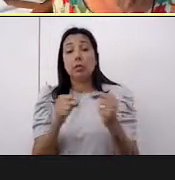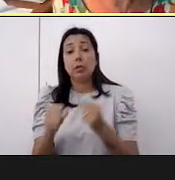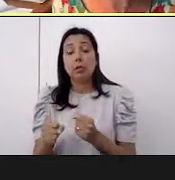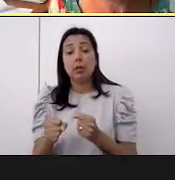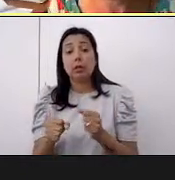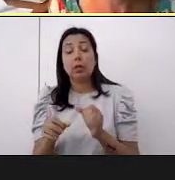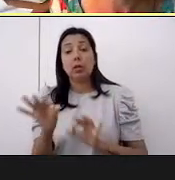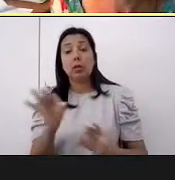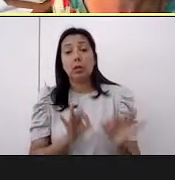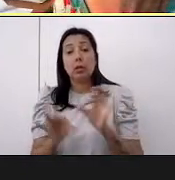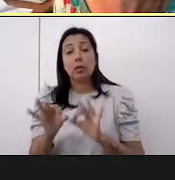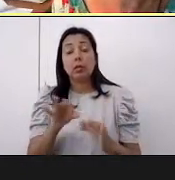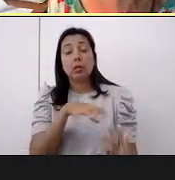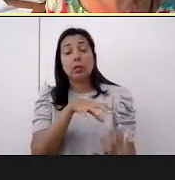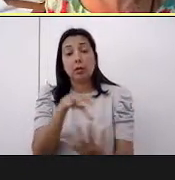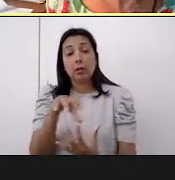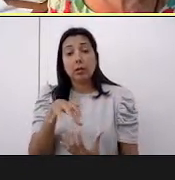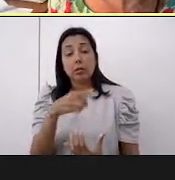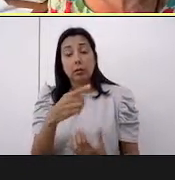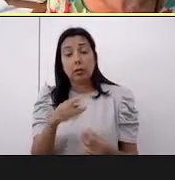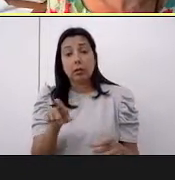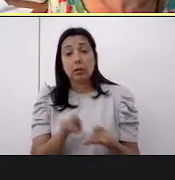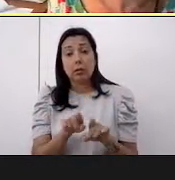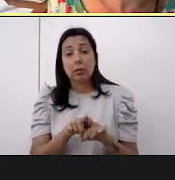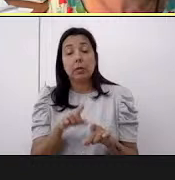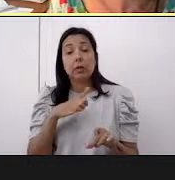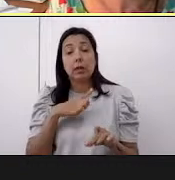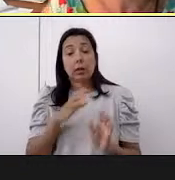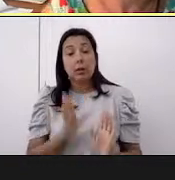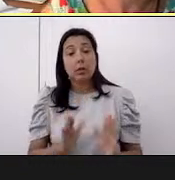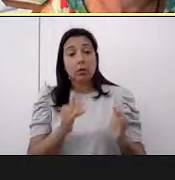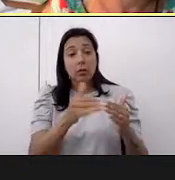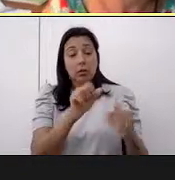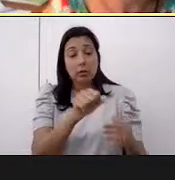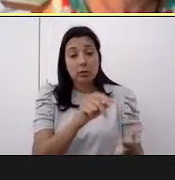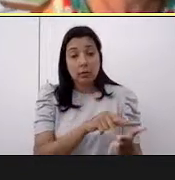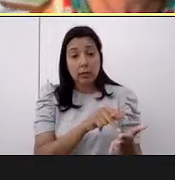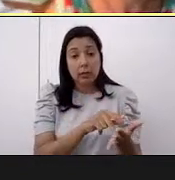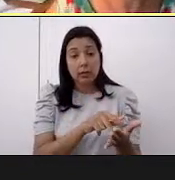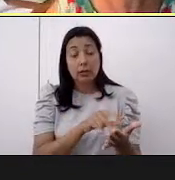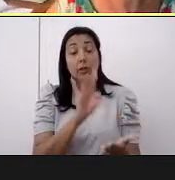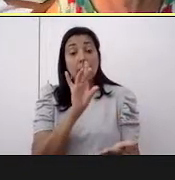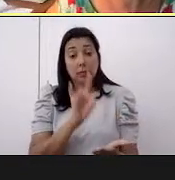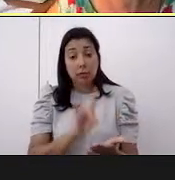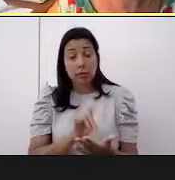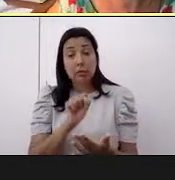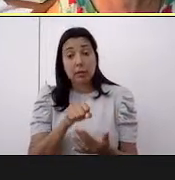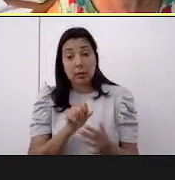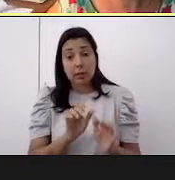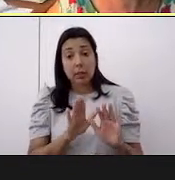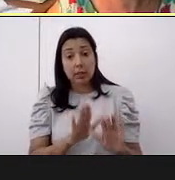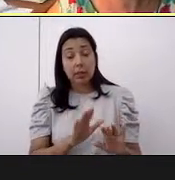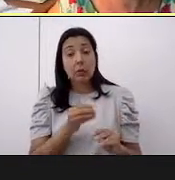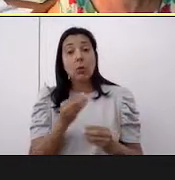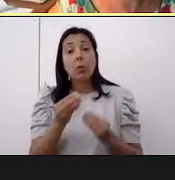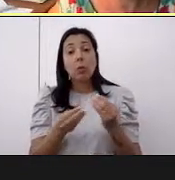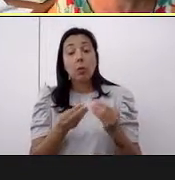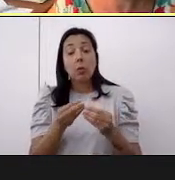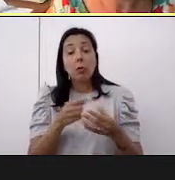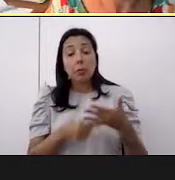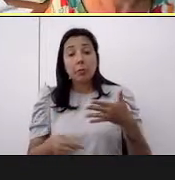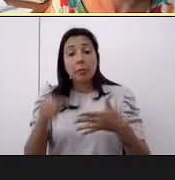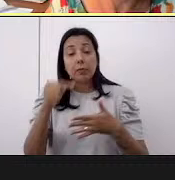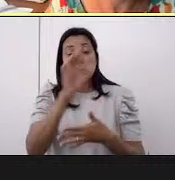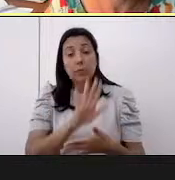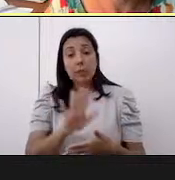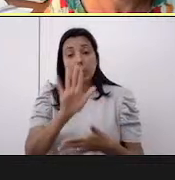also the firms, of course, just like in the at the national level, they also try to influence